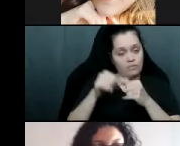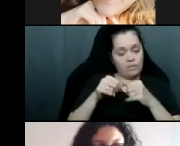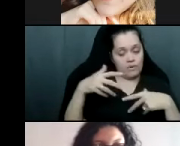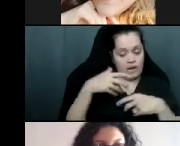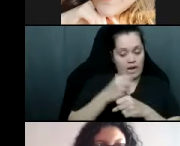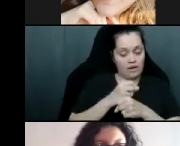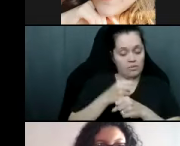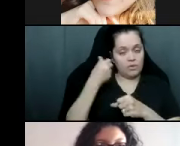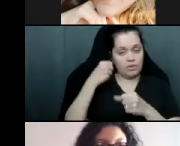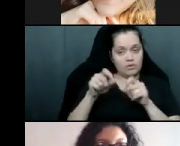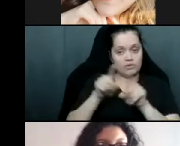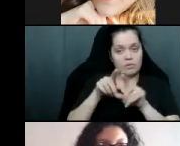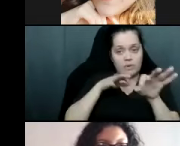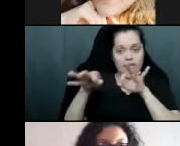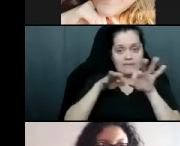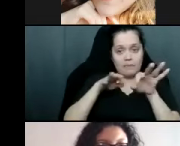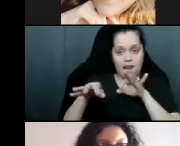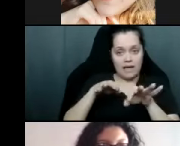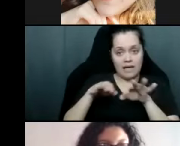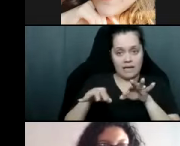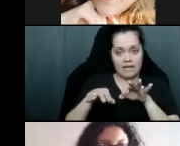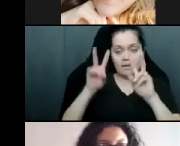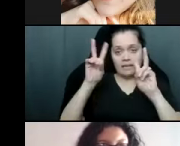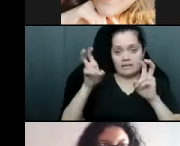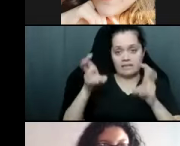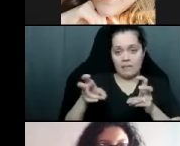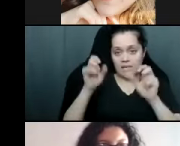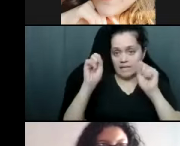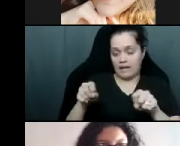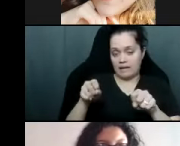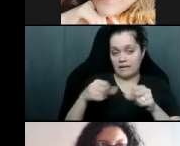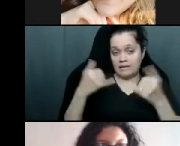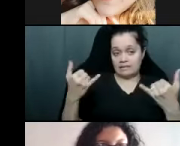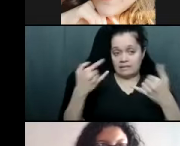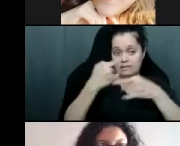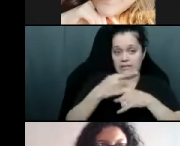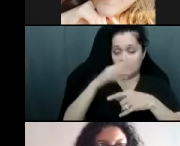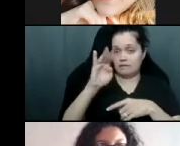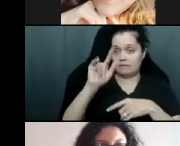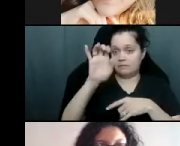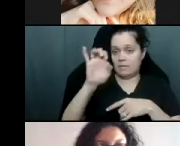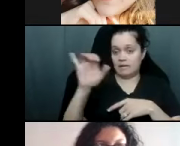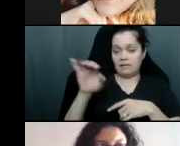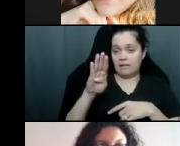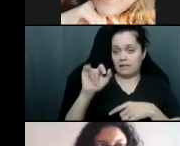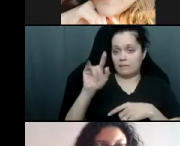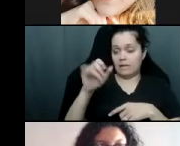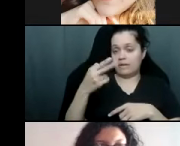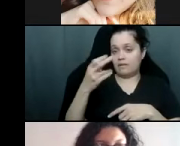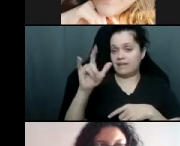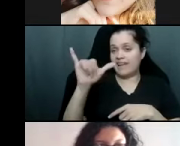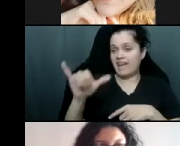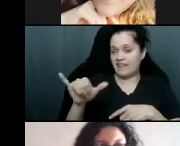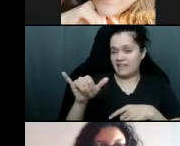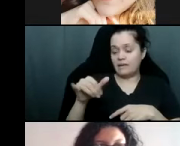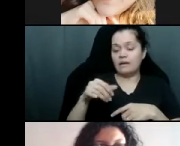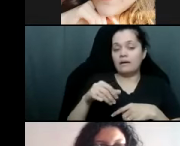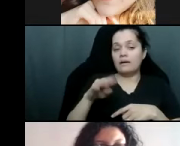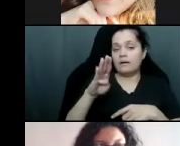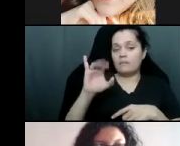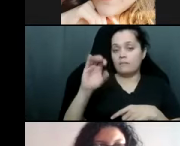could also explain the topic. Today, it's BAIL, like a bale of hay,